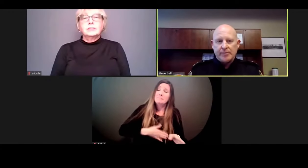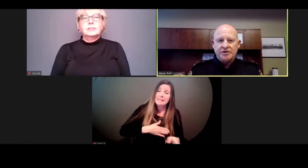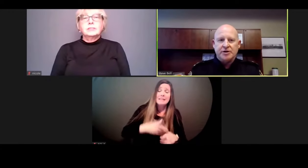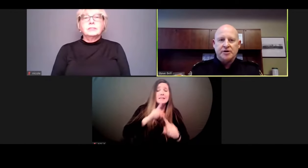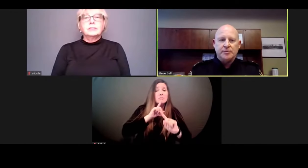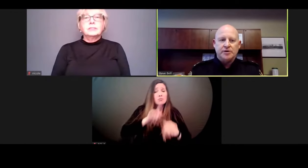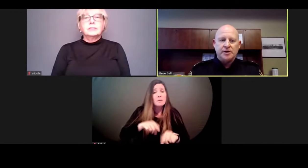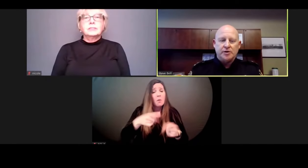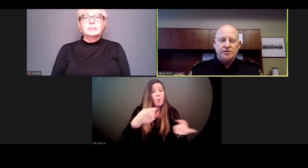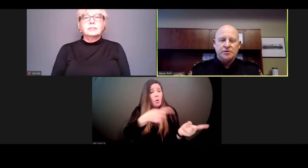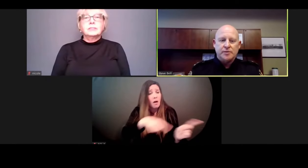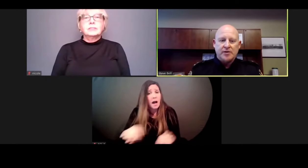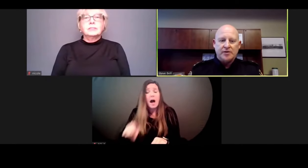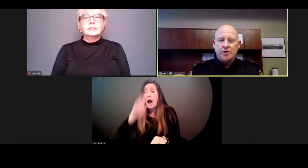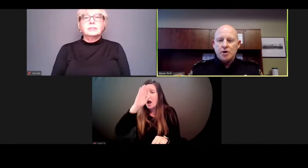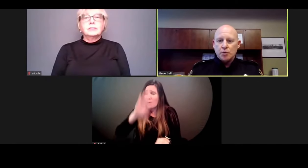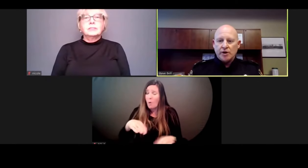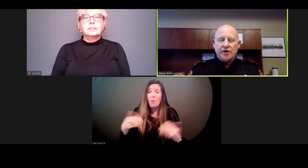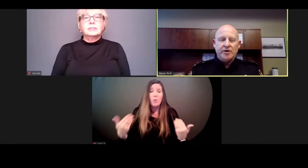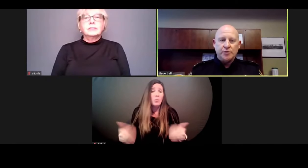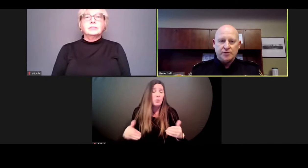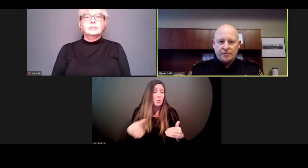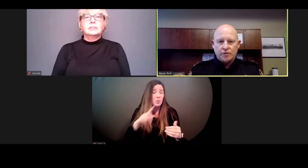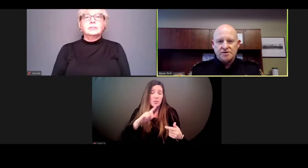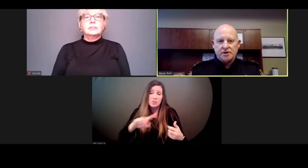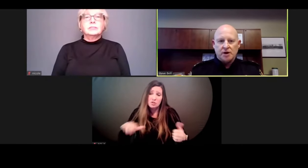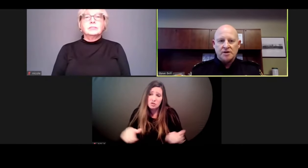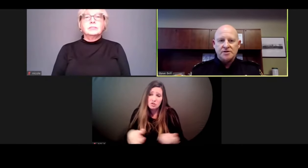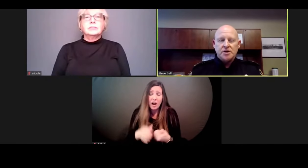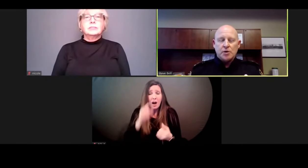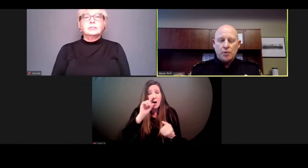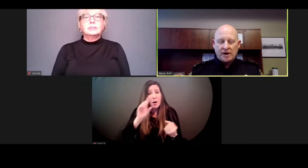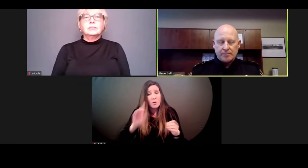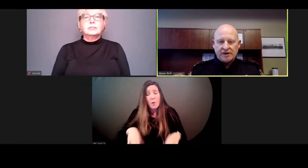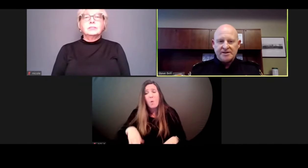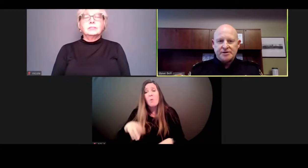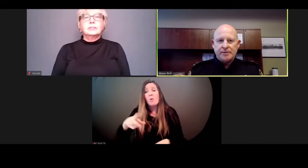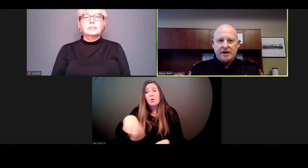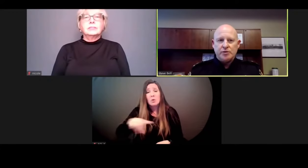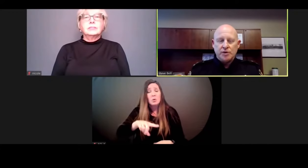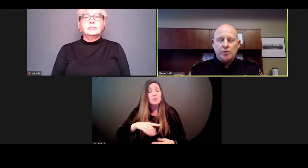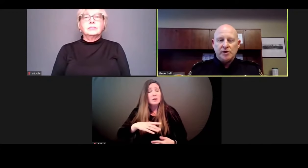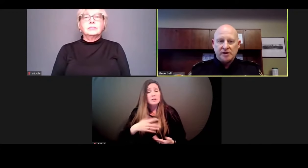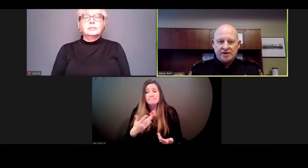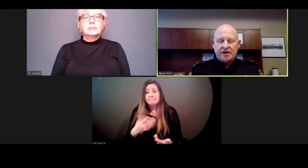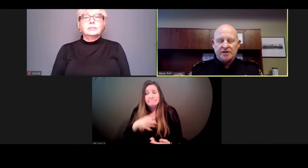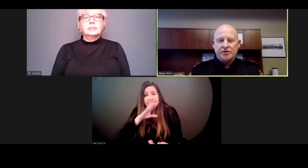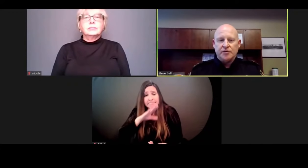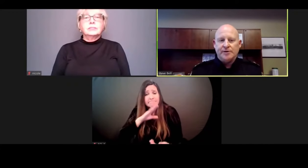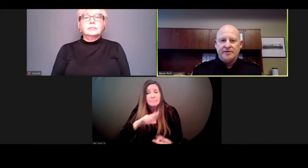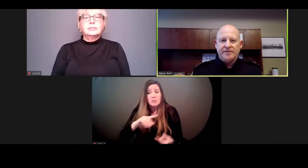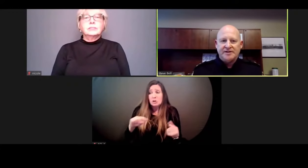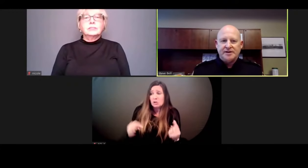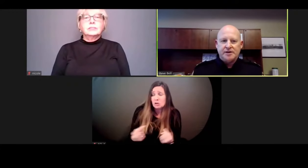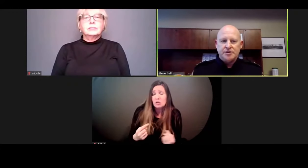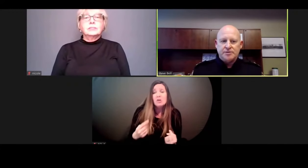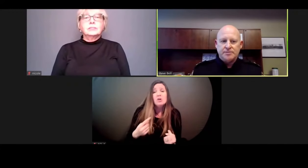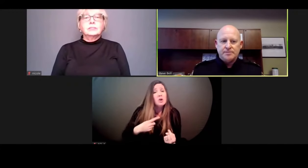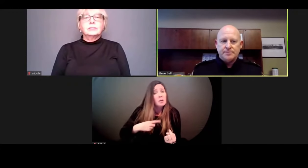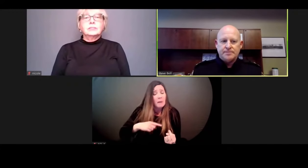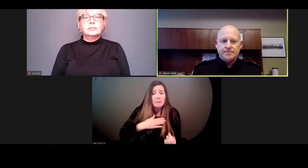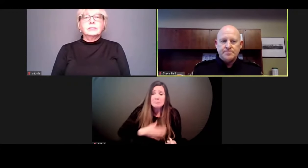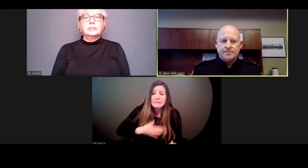and how much our community hurts around it. We are here to enforce the laws. When complaints are made, we will conduct a criminal